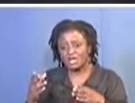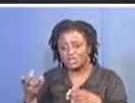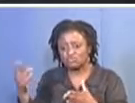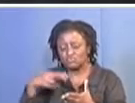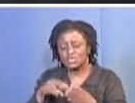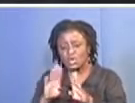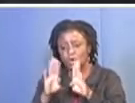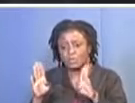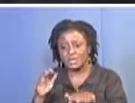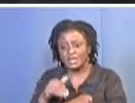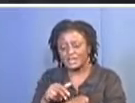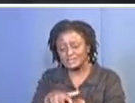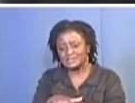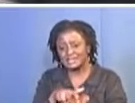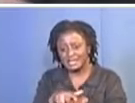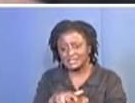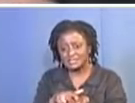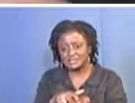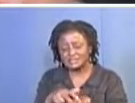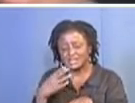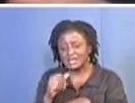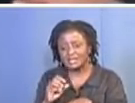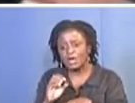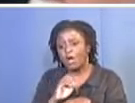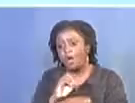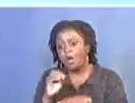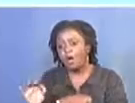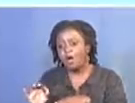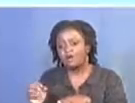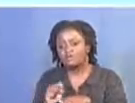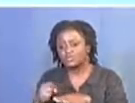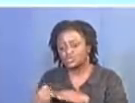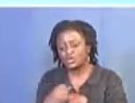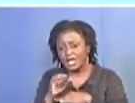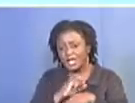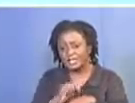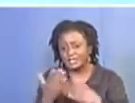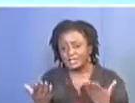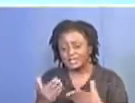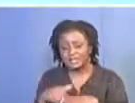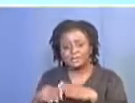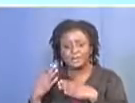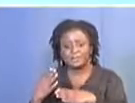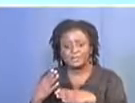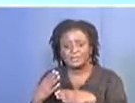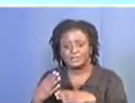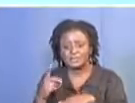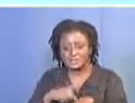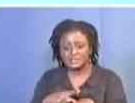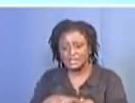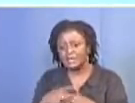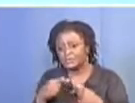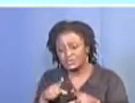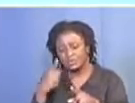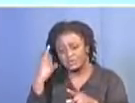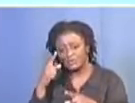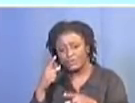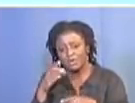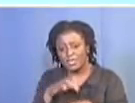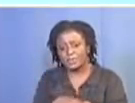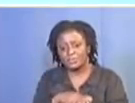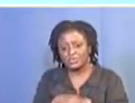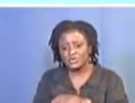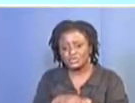and offshore island here in the Bahamas. The clock's ticking on the British Colonial Hilton Hotel's closure,